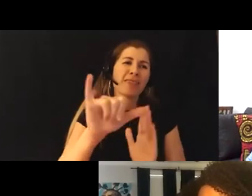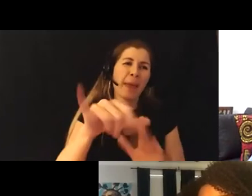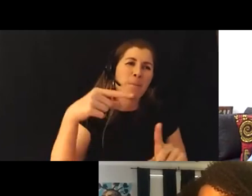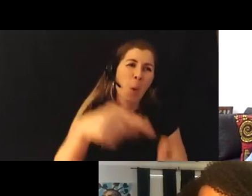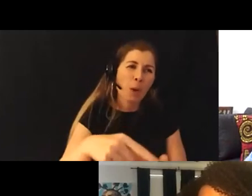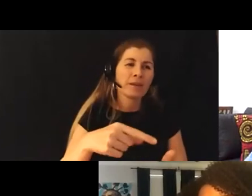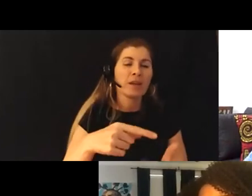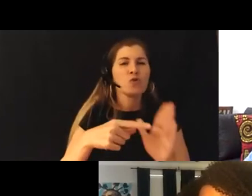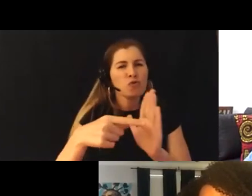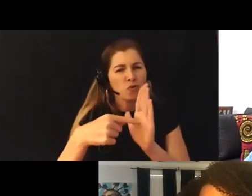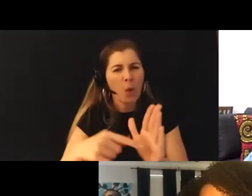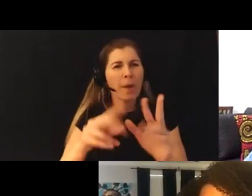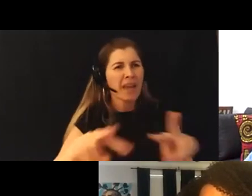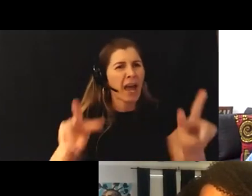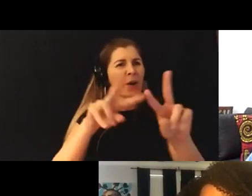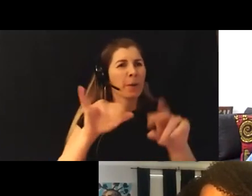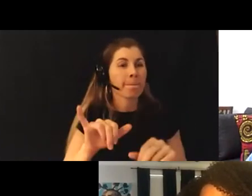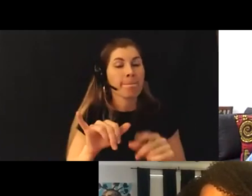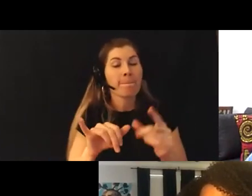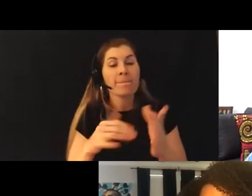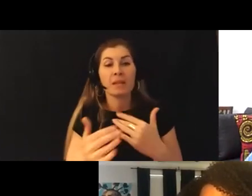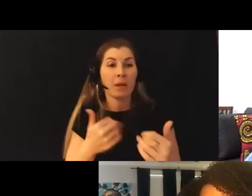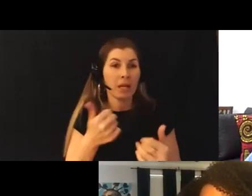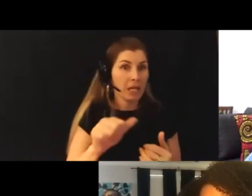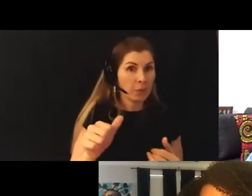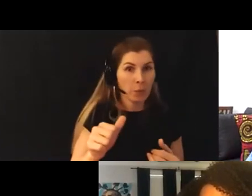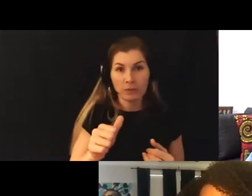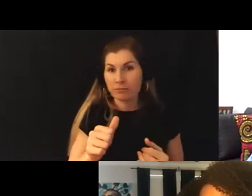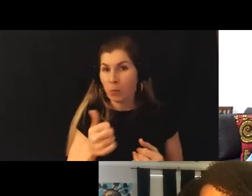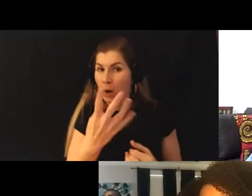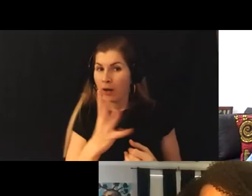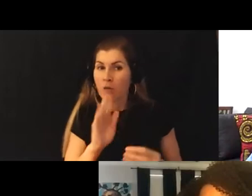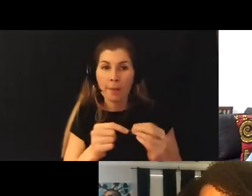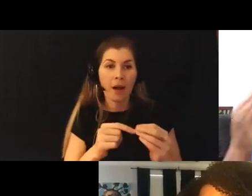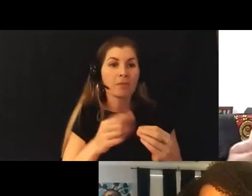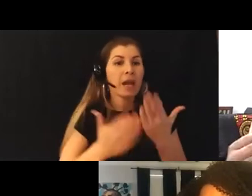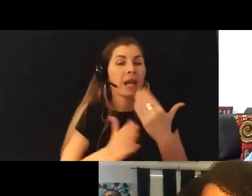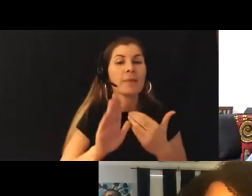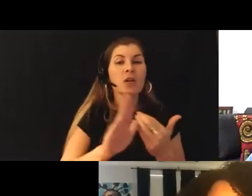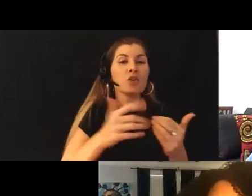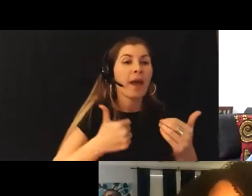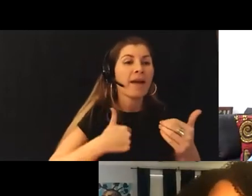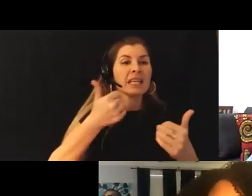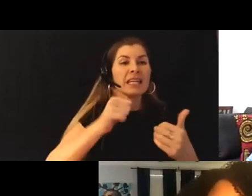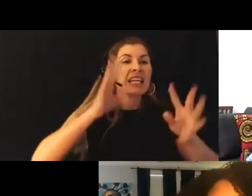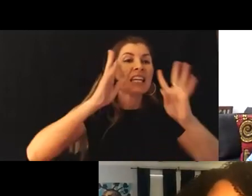elevating the value. Does anybody else want to speak to innovations they might be seeing in their respective seats from where you sit?